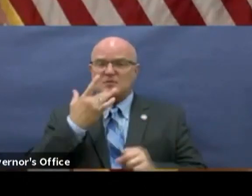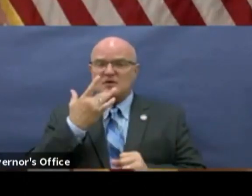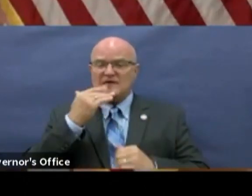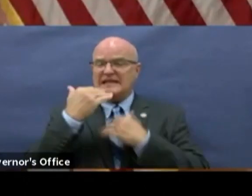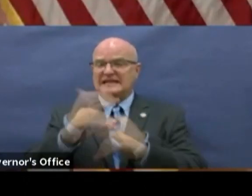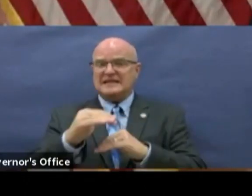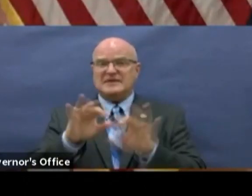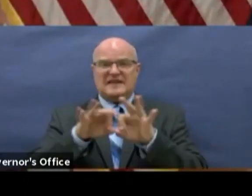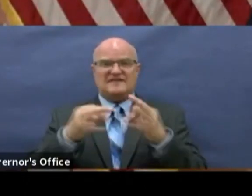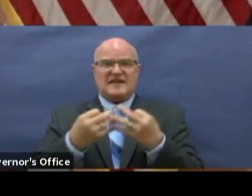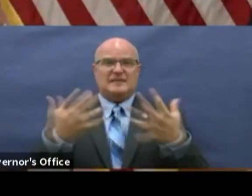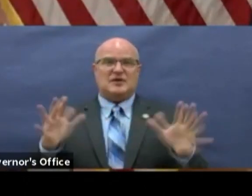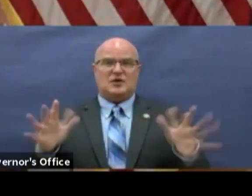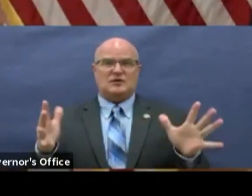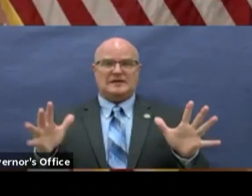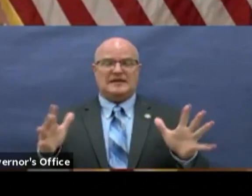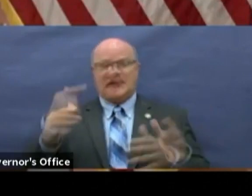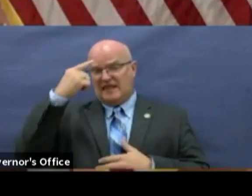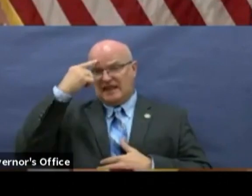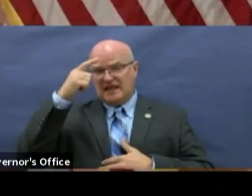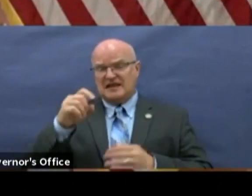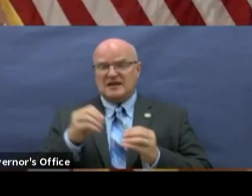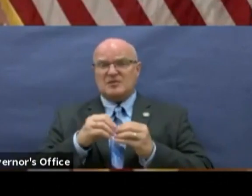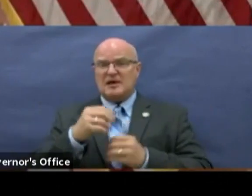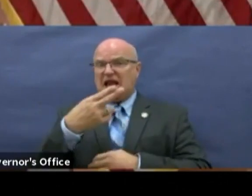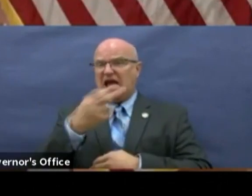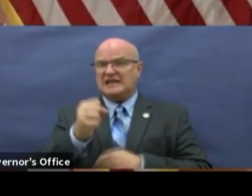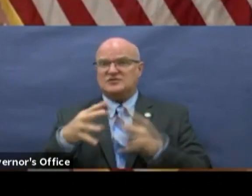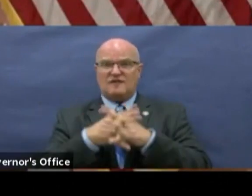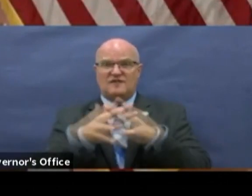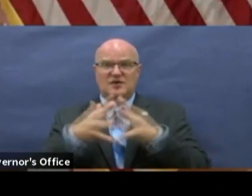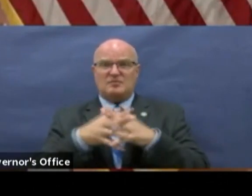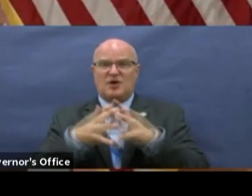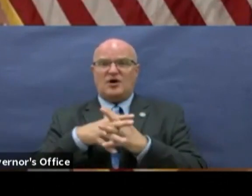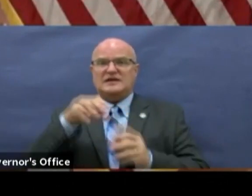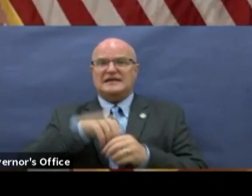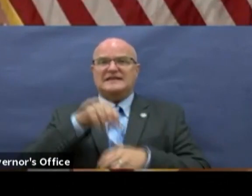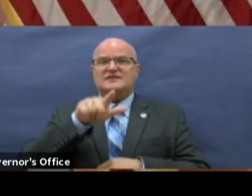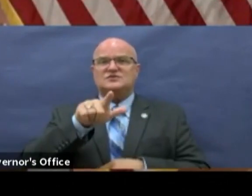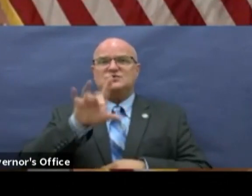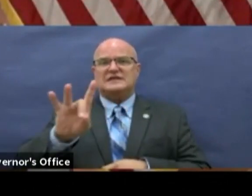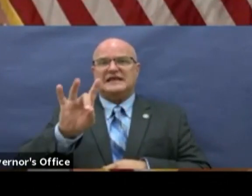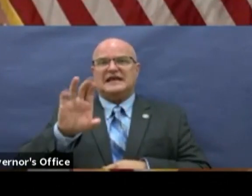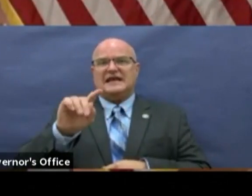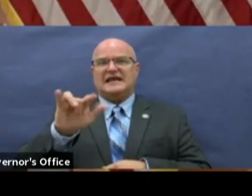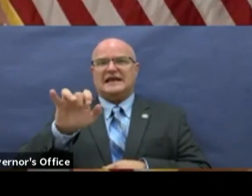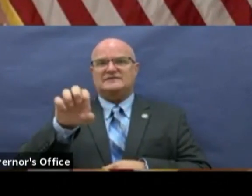family gatherings. Do you think we should do anything about high school football in those 28 counties?